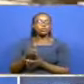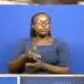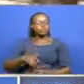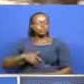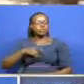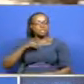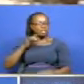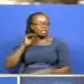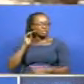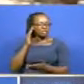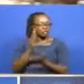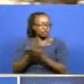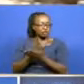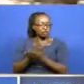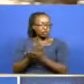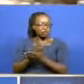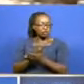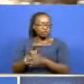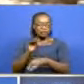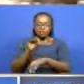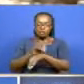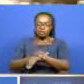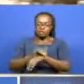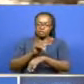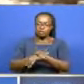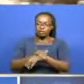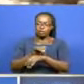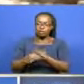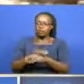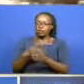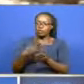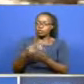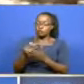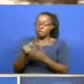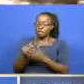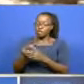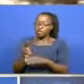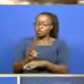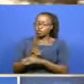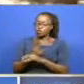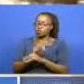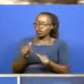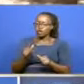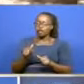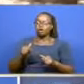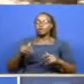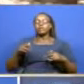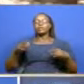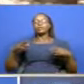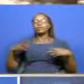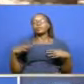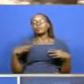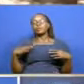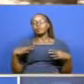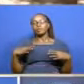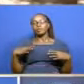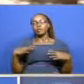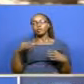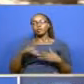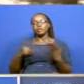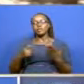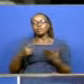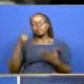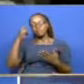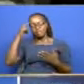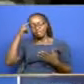vizuri, umetumia hela zako nzuri, unapumzika, unafikiria. Na kama kuna jambo ulikuwa unafikiria, utafikiria na